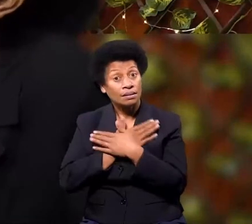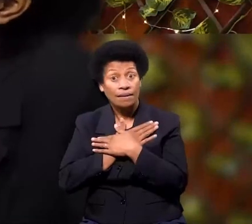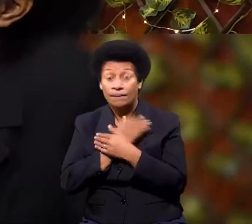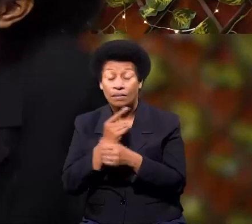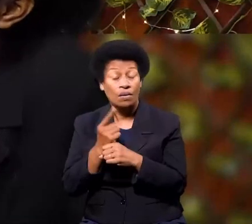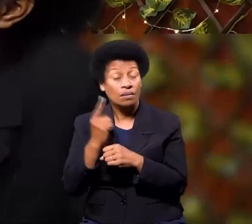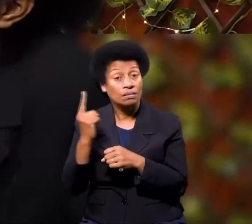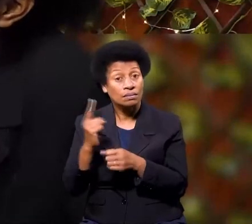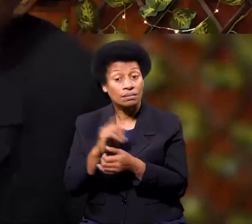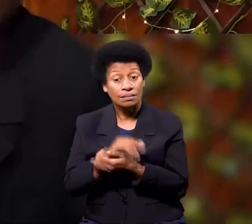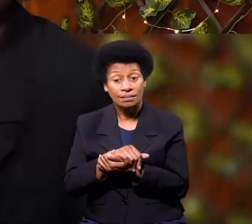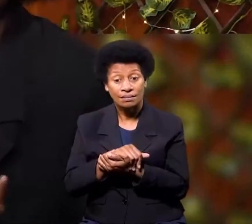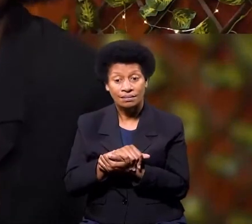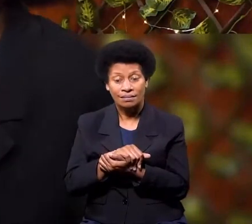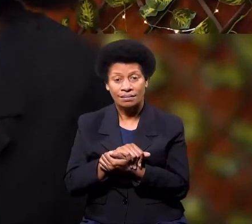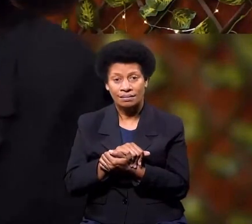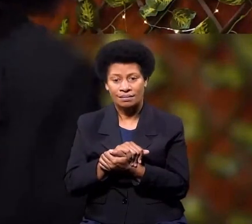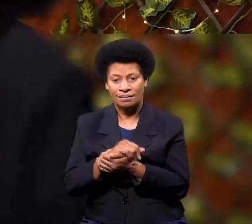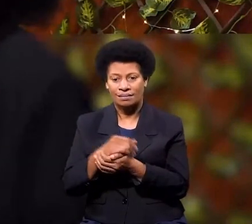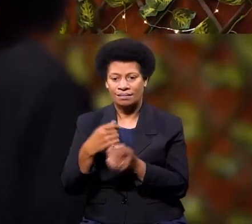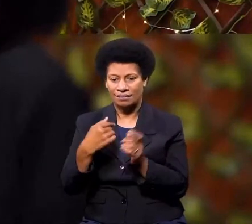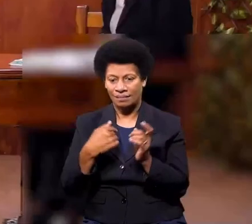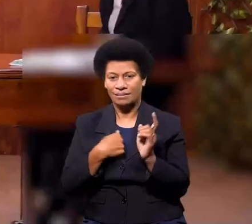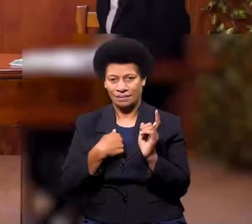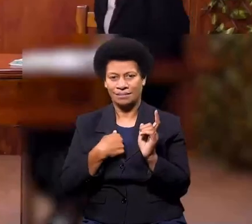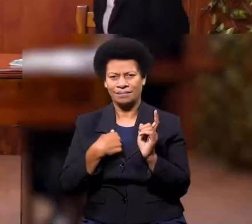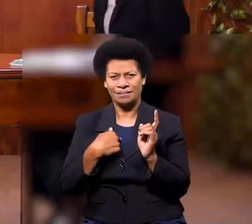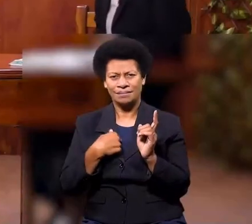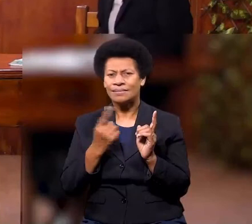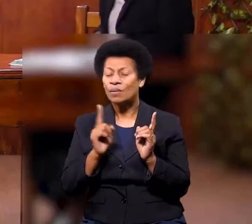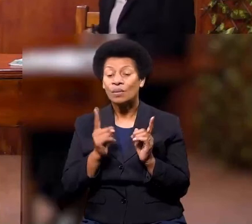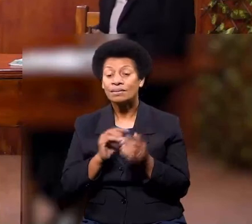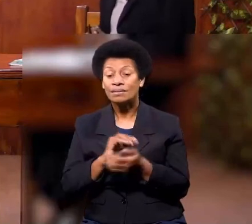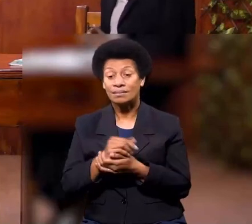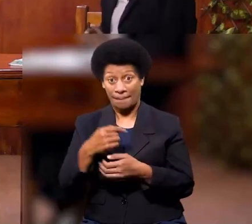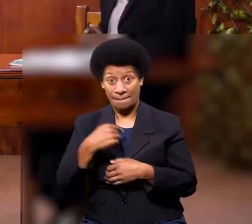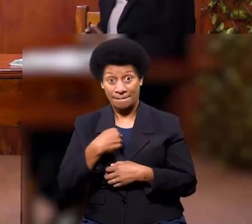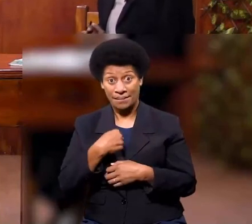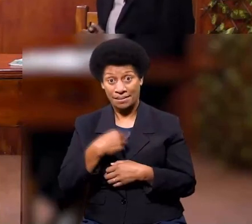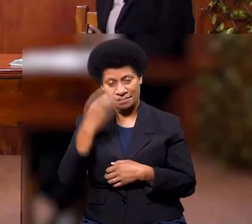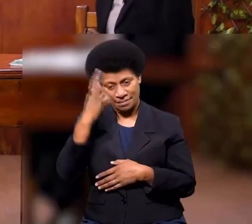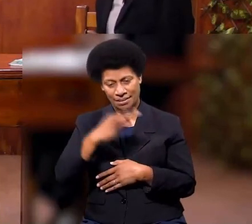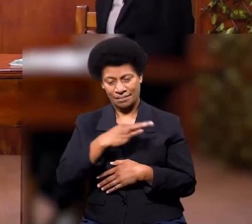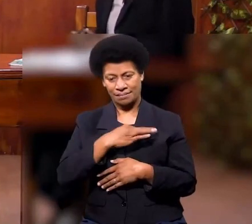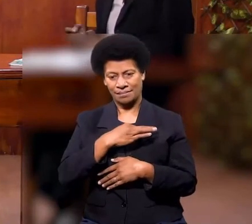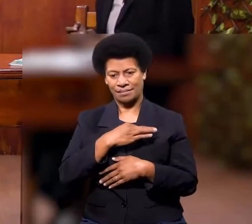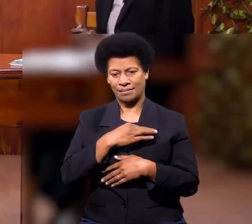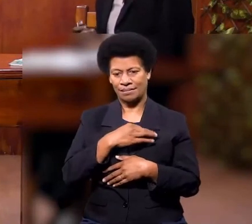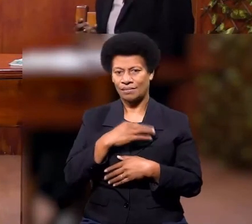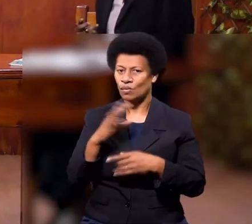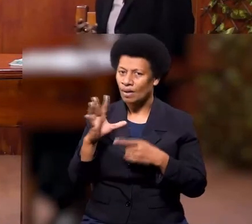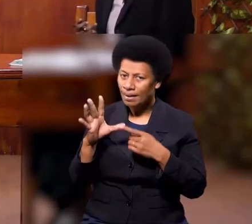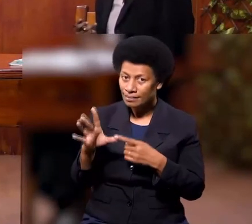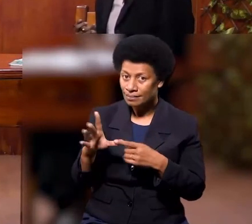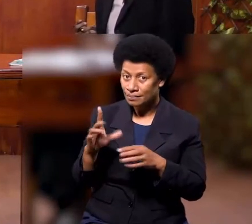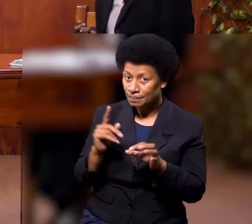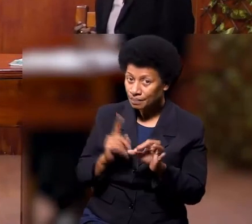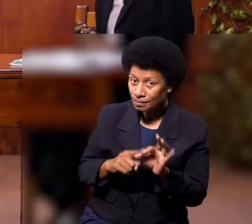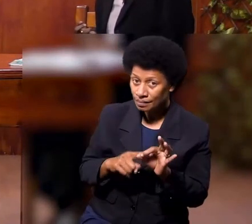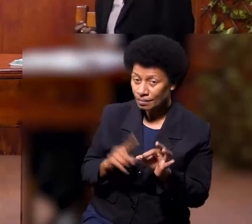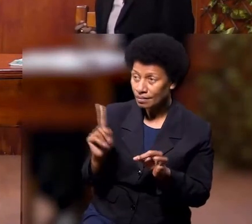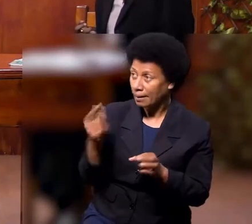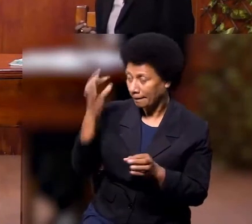or obedience? Is that for me? Yes. I think that has to be mine. I believe, just to directly answer the